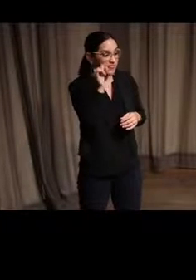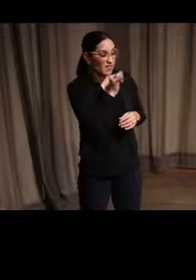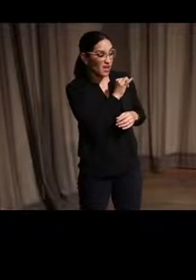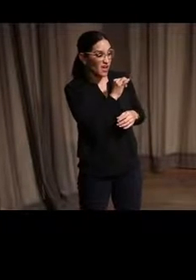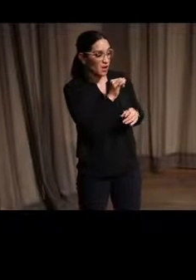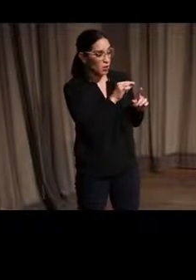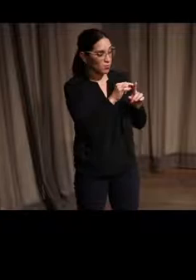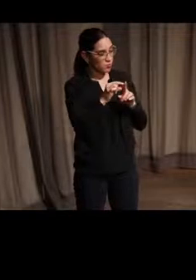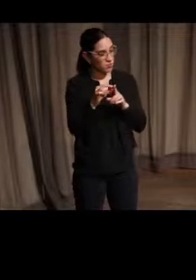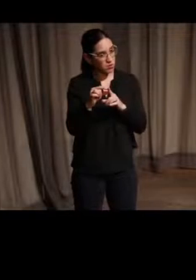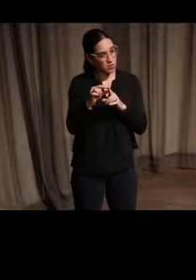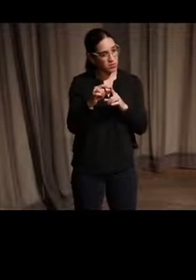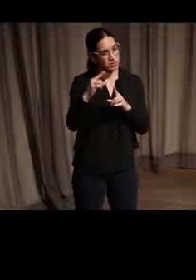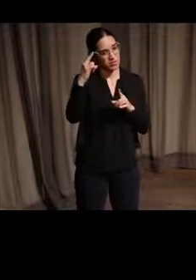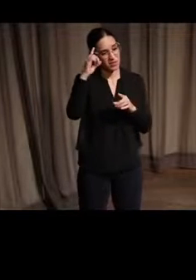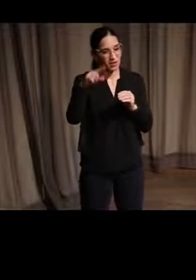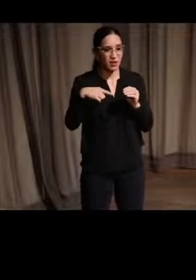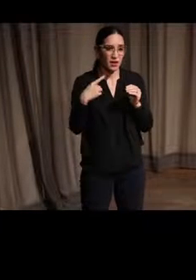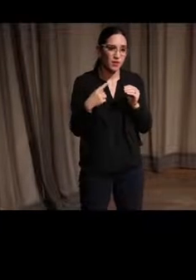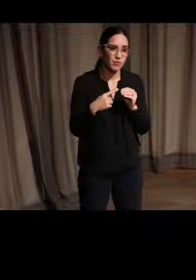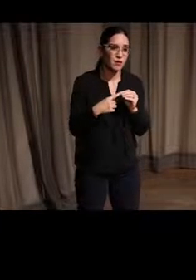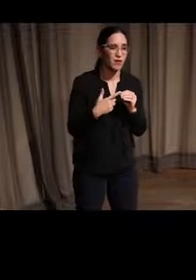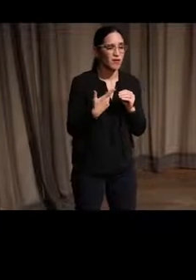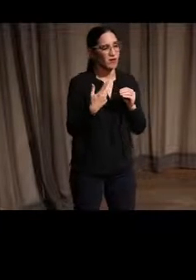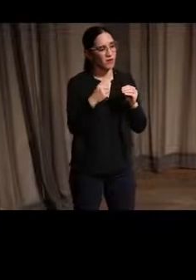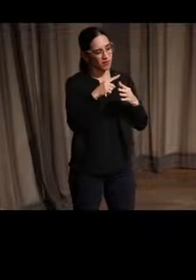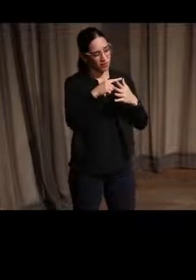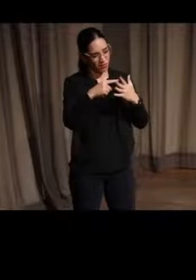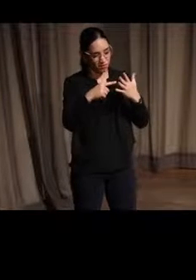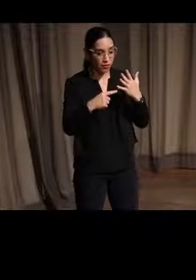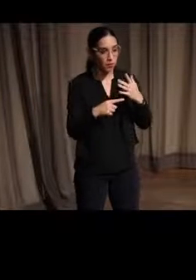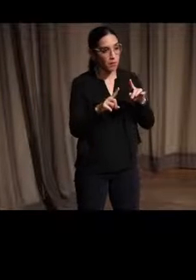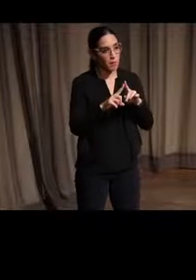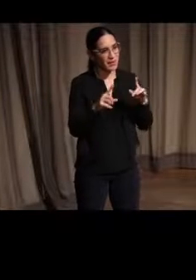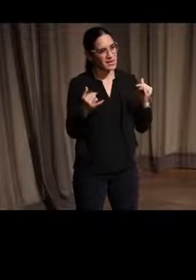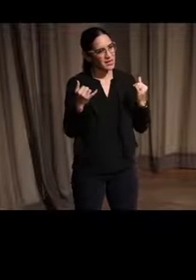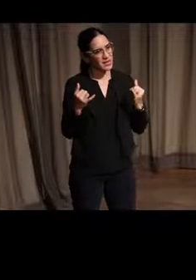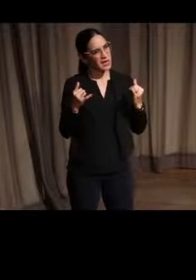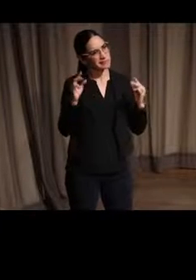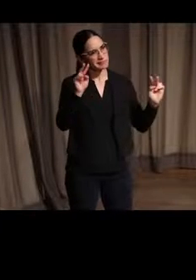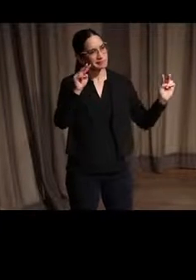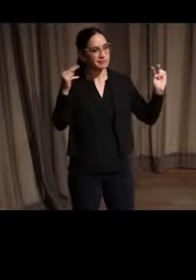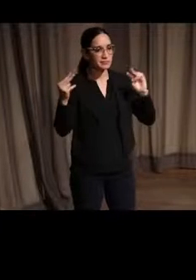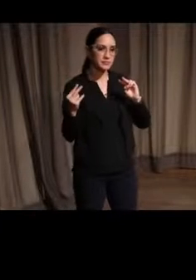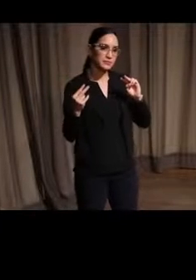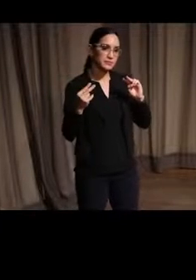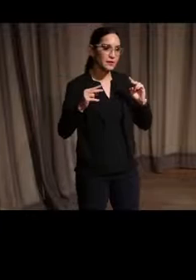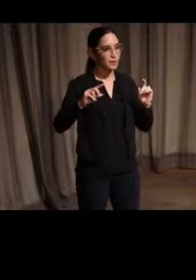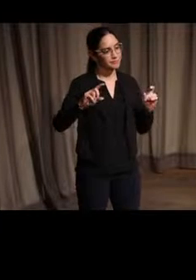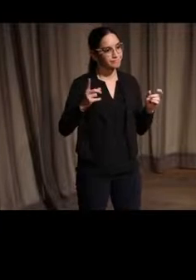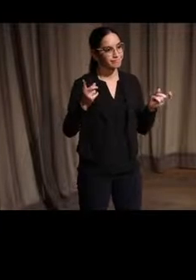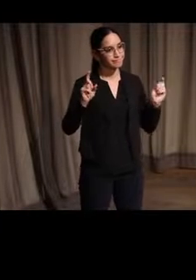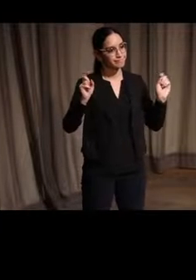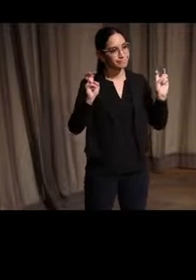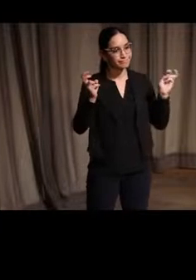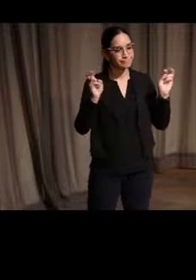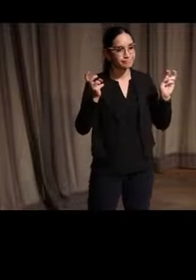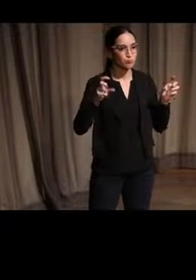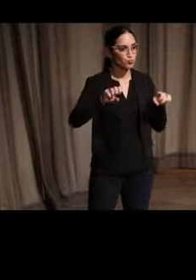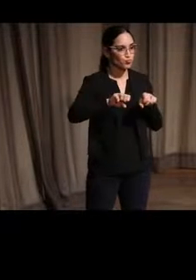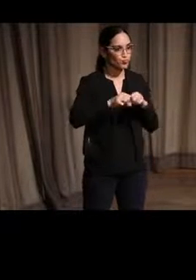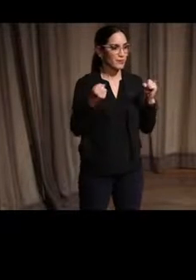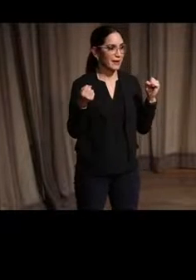originally thinking about glass and feminist movements, but also thinking of this metaphor of, you know, breaking the glass ceiling, which was always